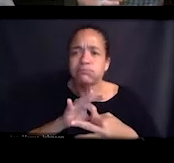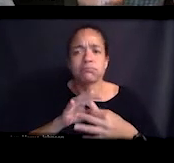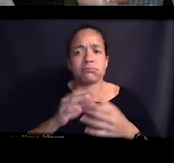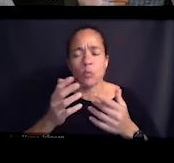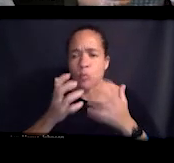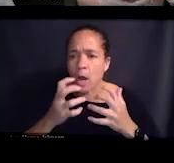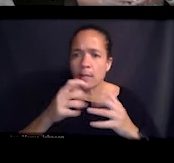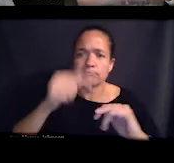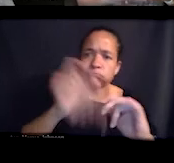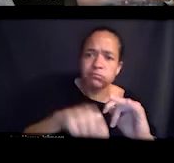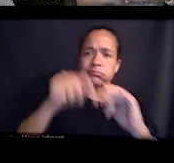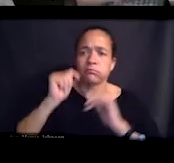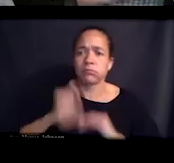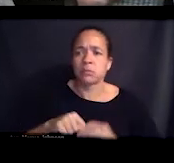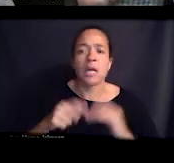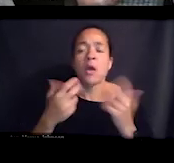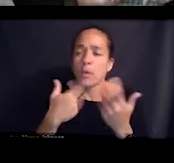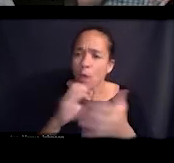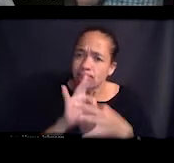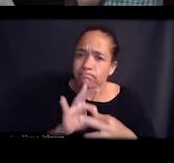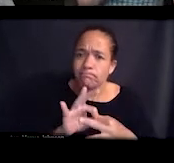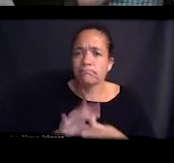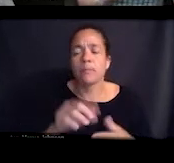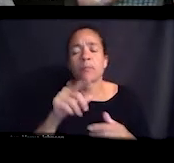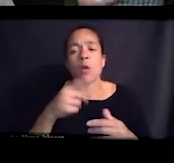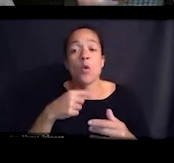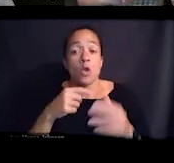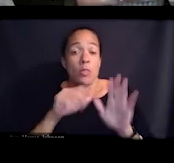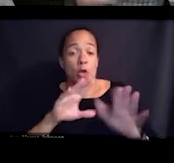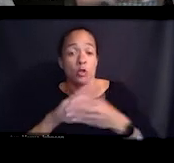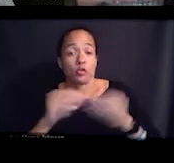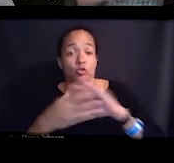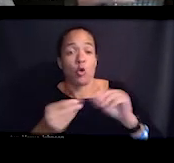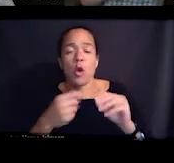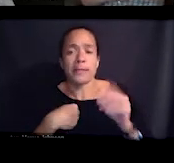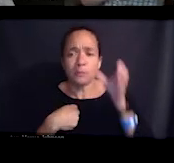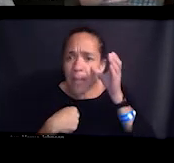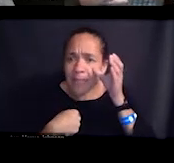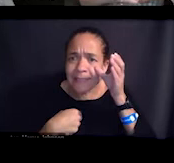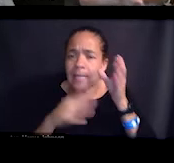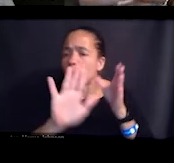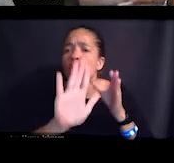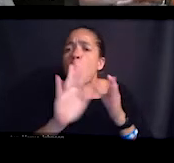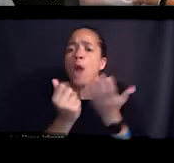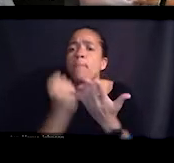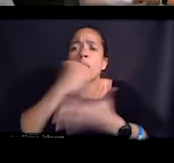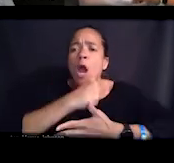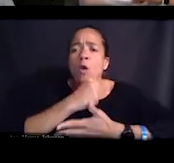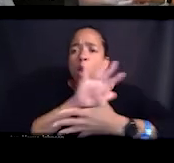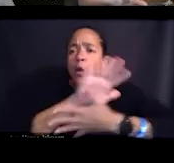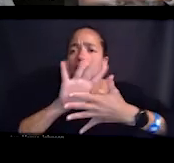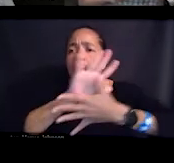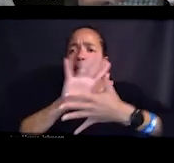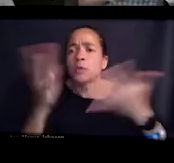their stories firsthand. What did they think are the top priorities? How could we actually increase their quality of